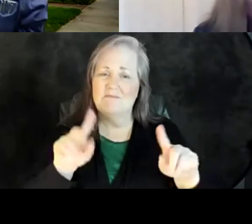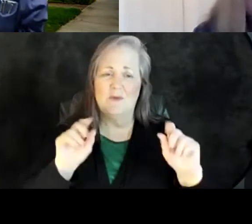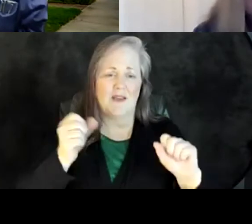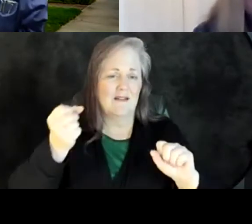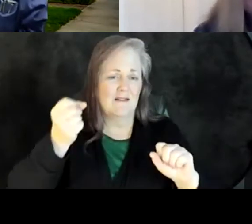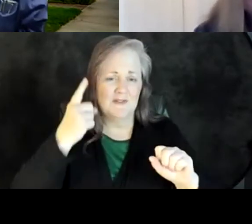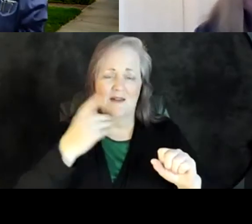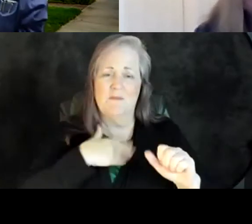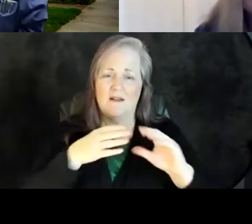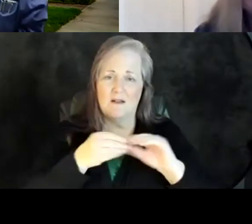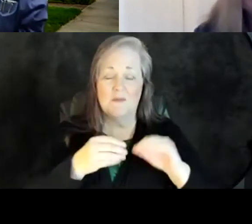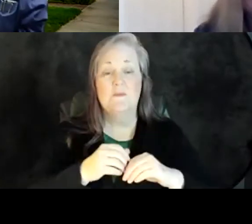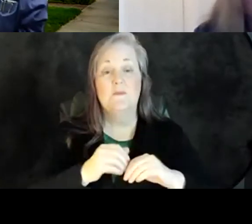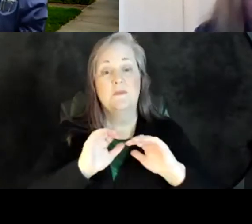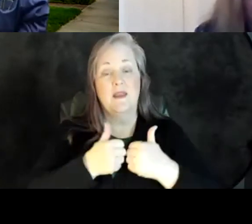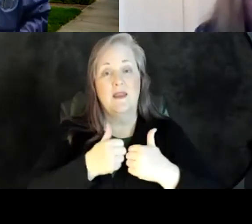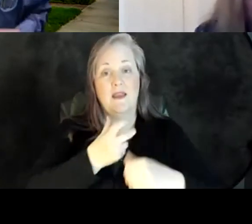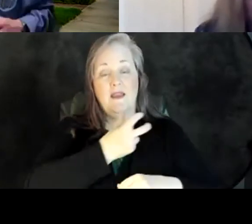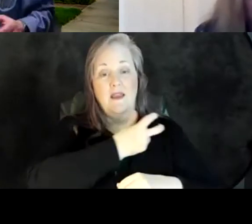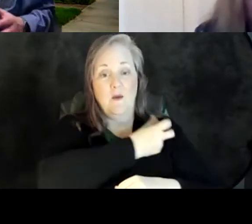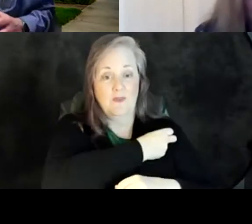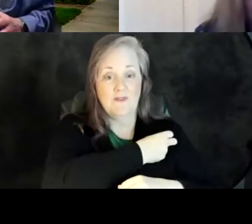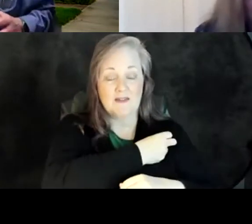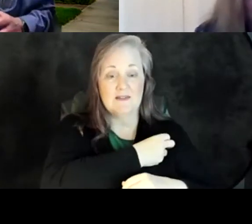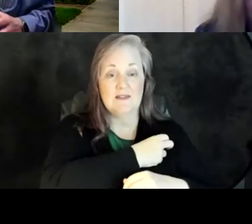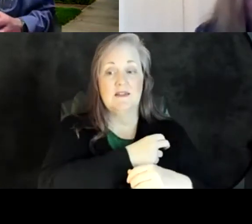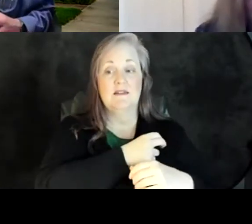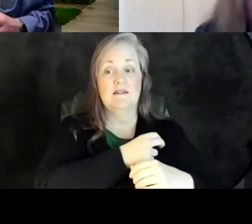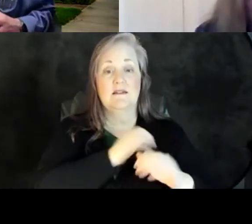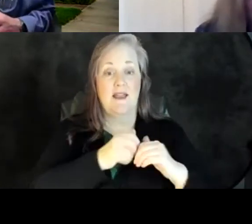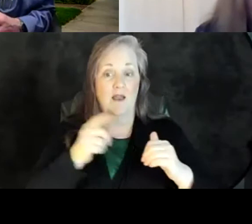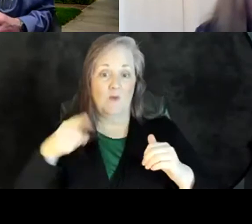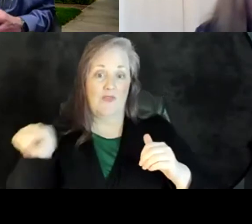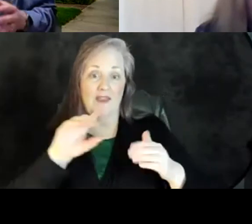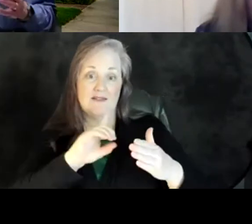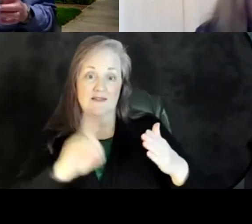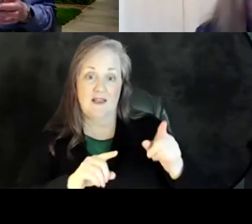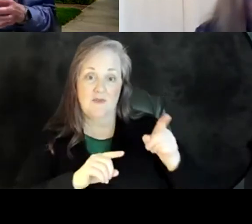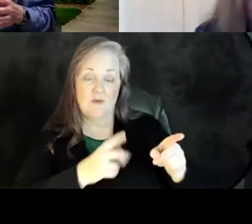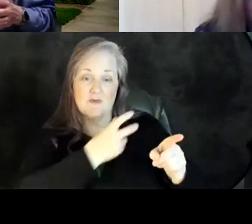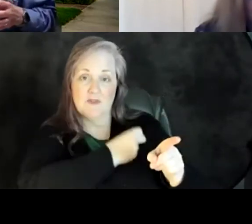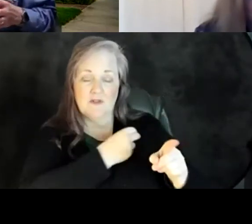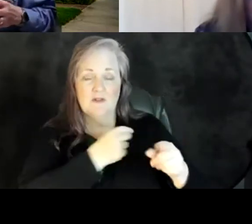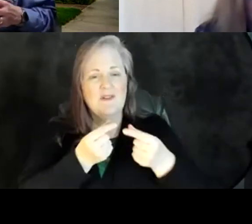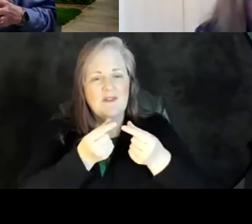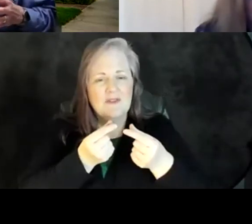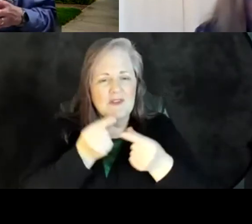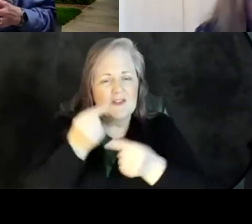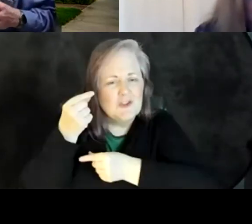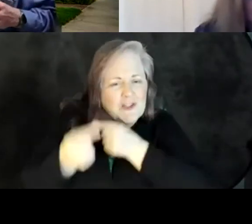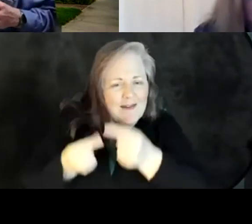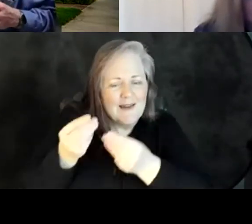The way these vaccines are designed is they put the genetic material of